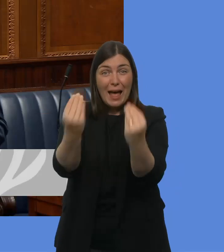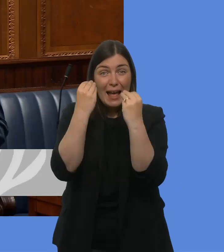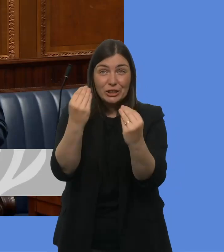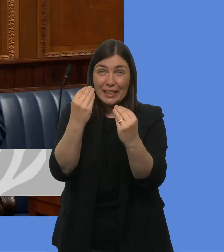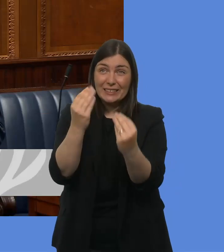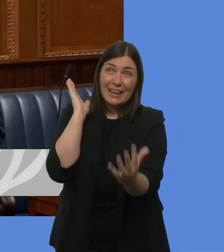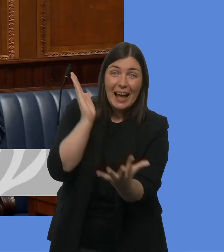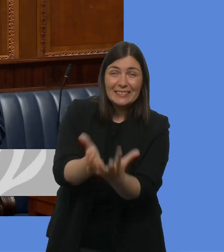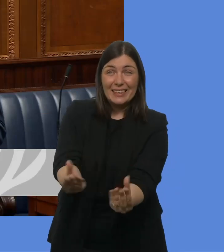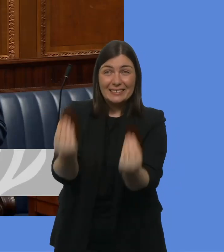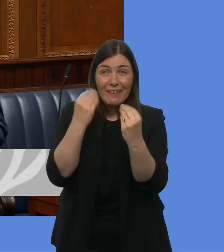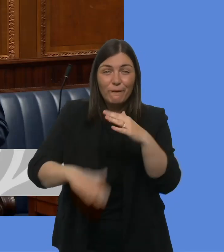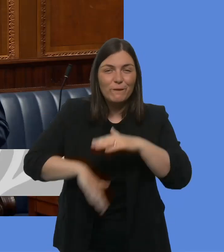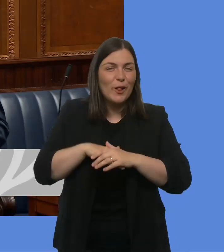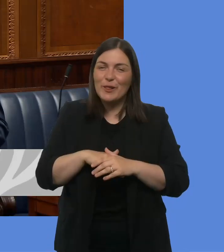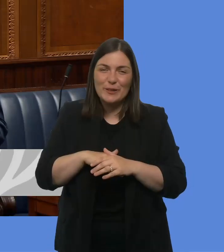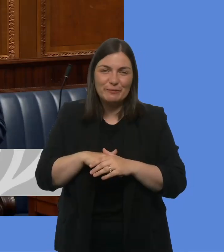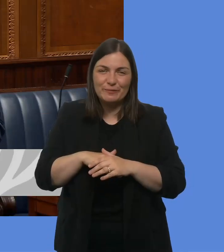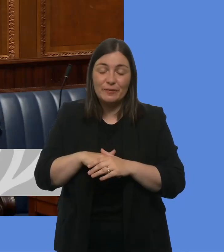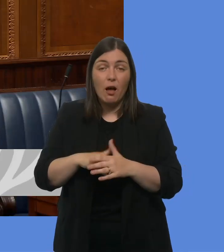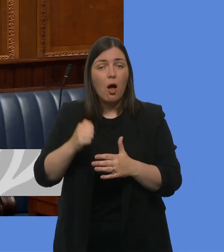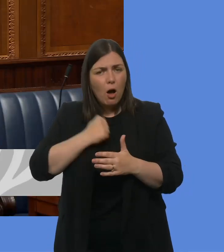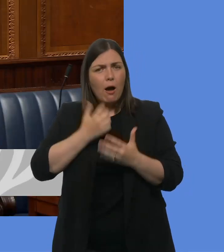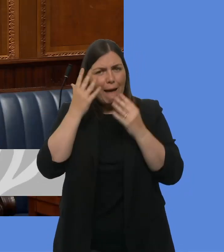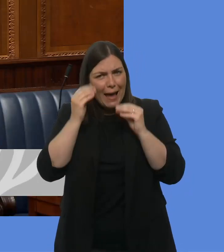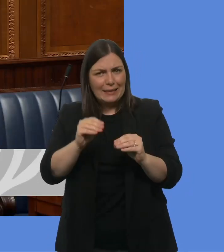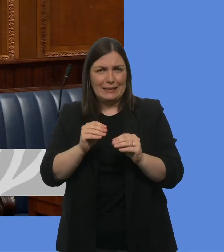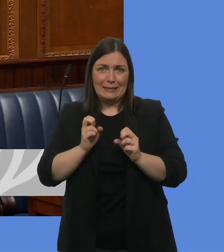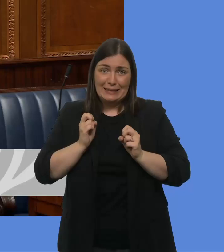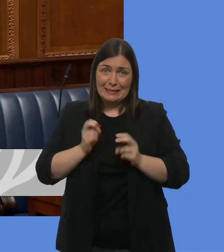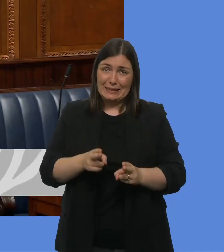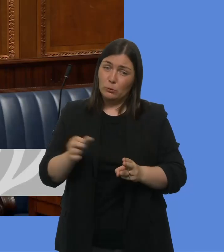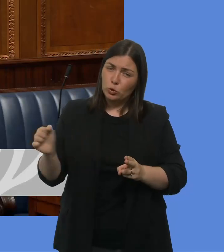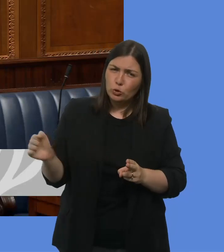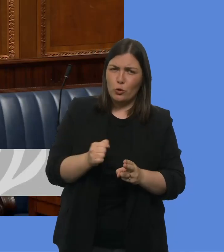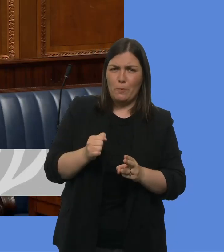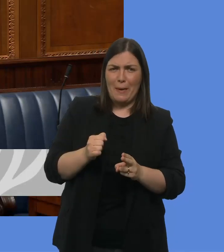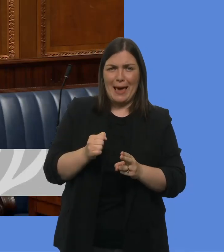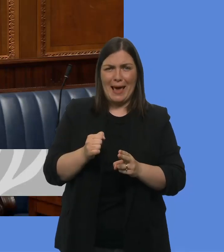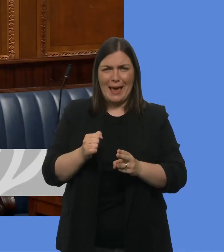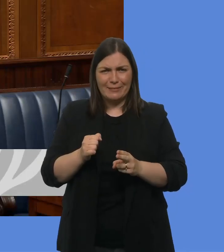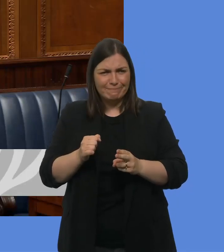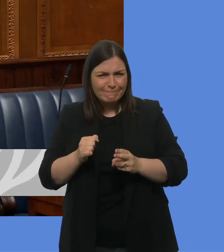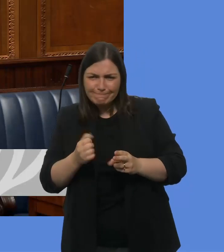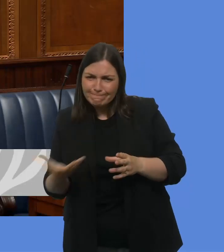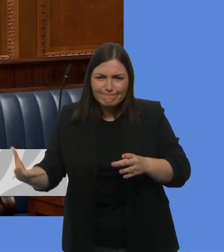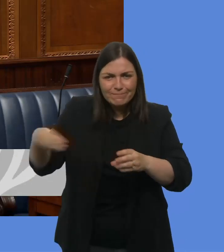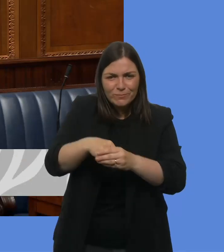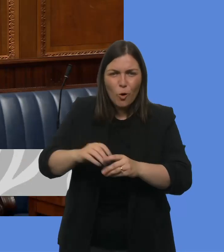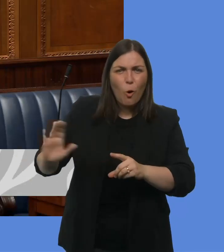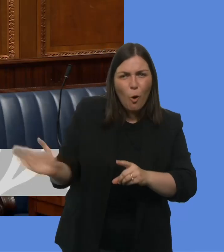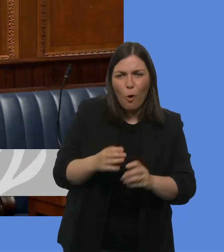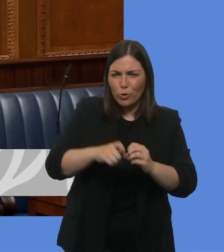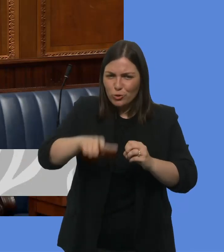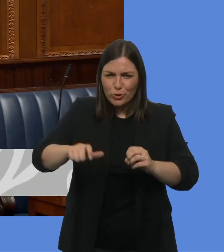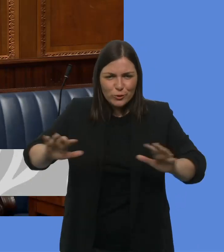system, ideally designed to uplift and empower all students, has left behind a substantial segment of the deaf